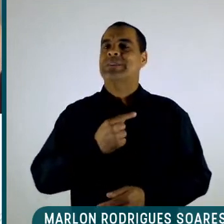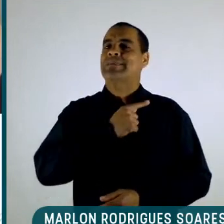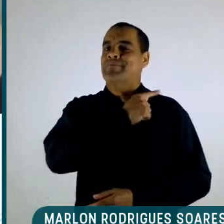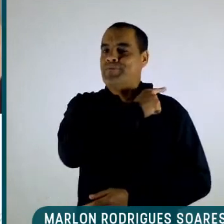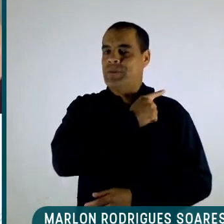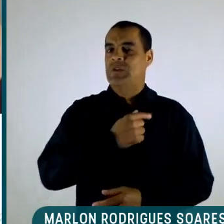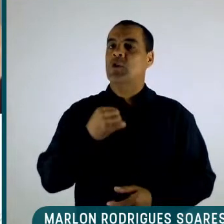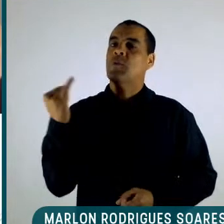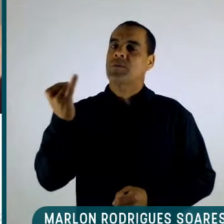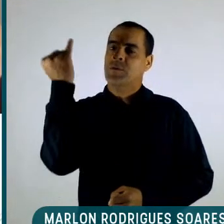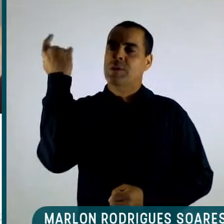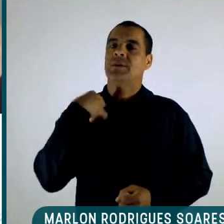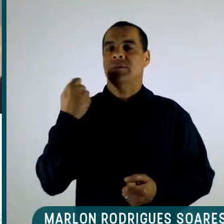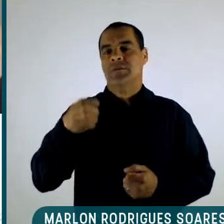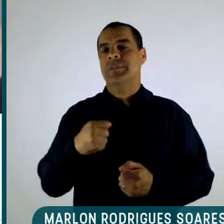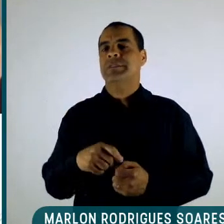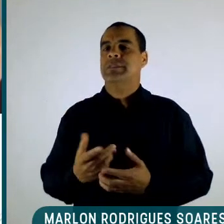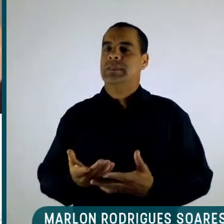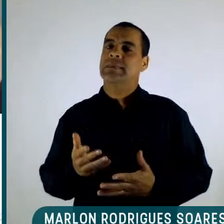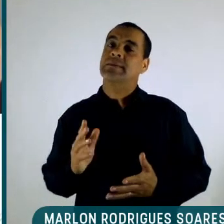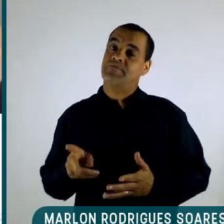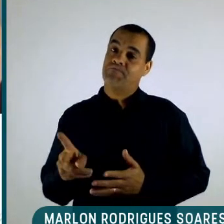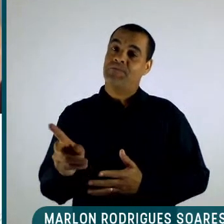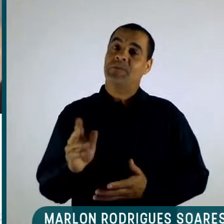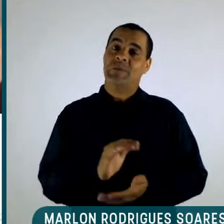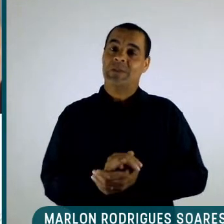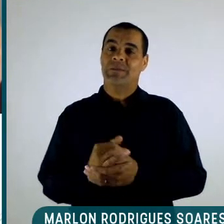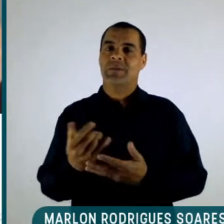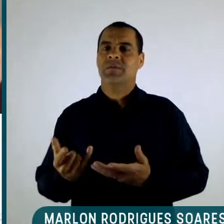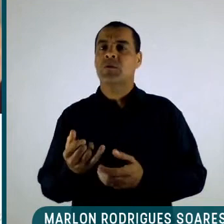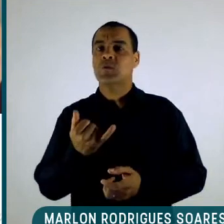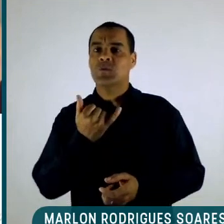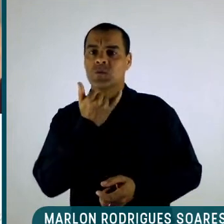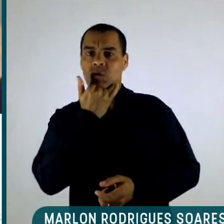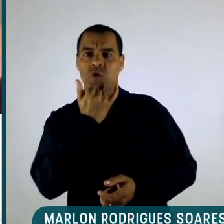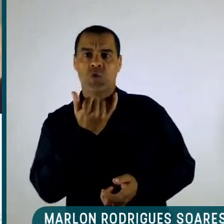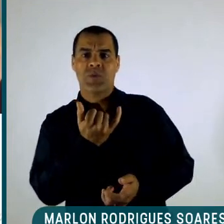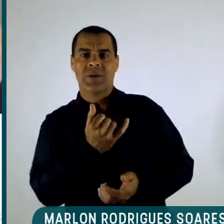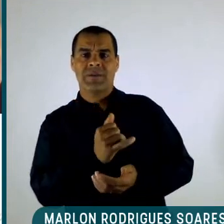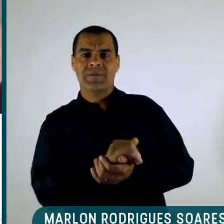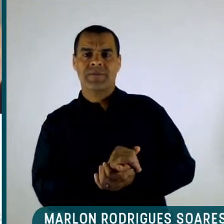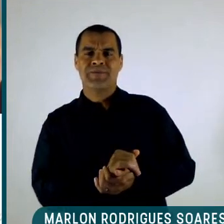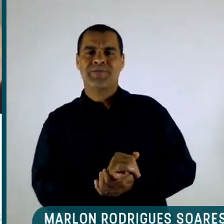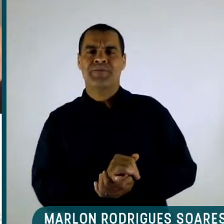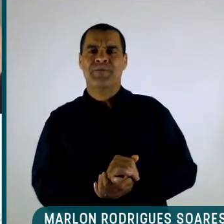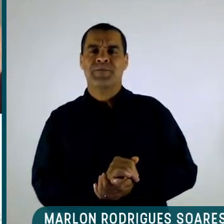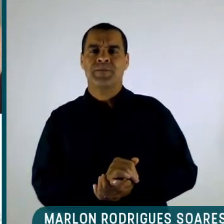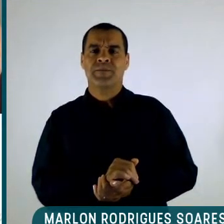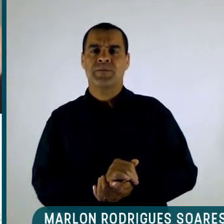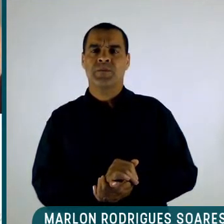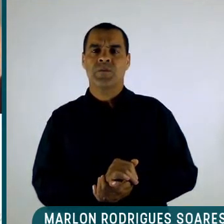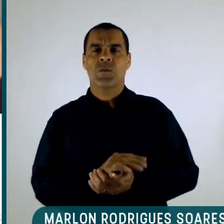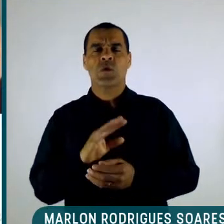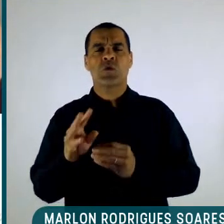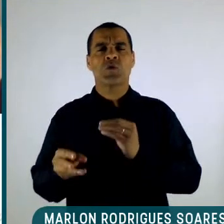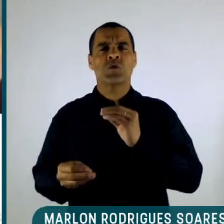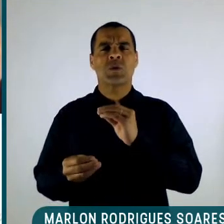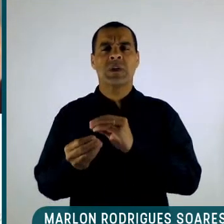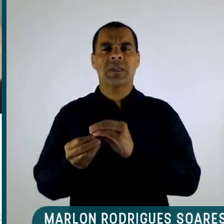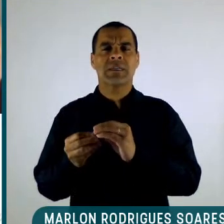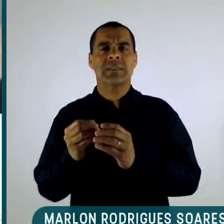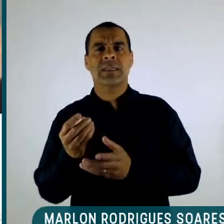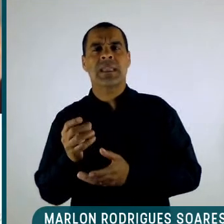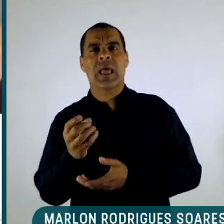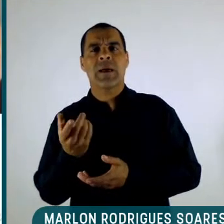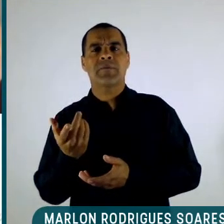you, Dráuzio. I think this issue is very important. We have to take it into consideration. I'd just like to add a